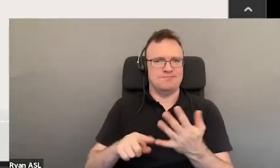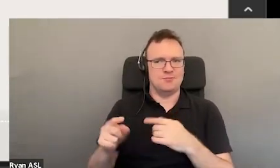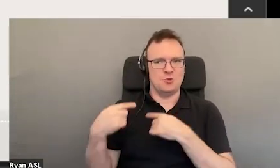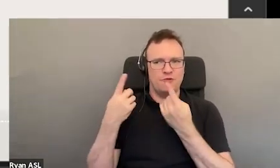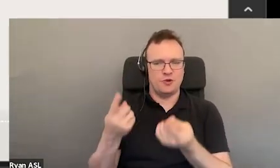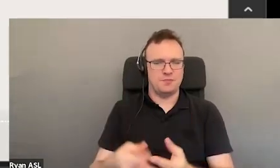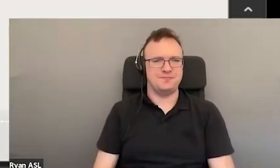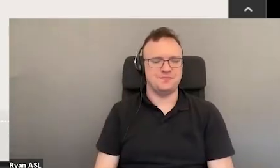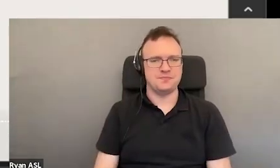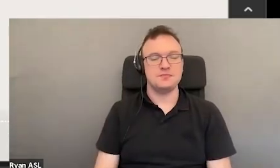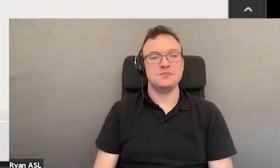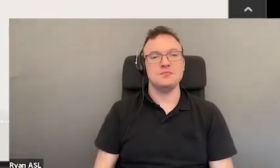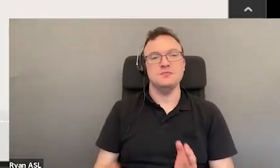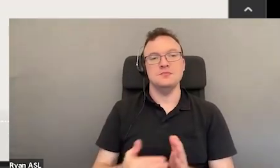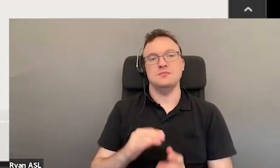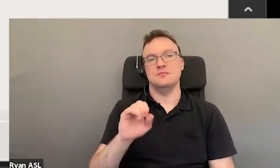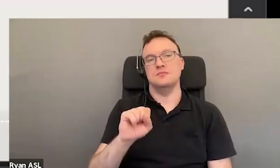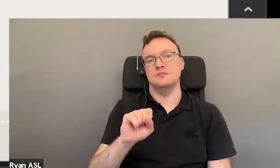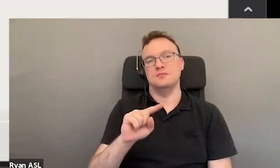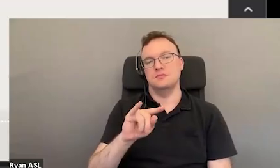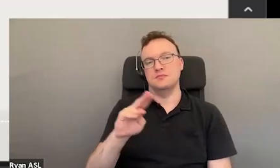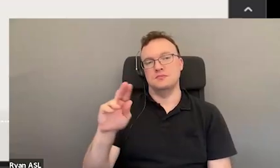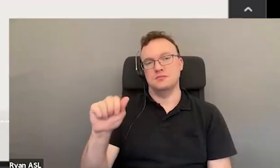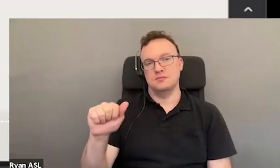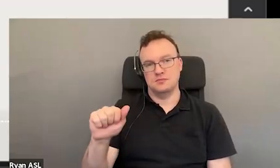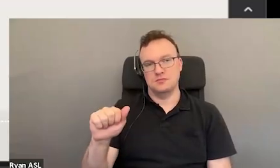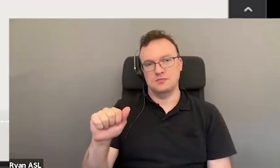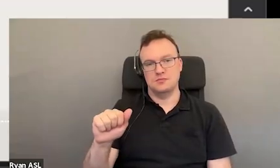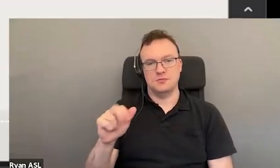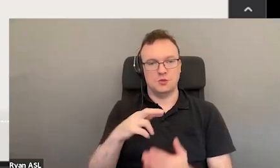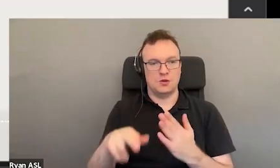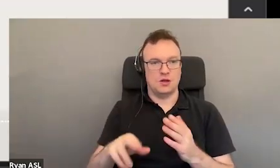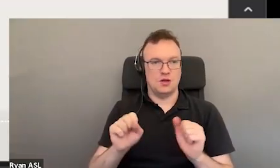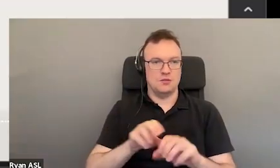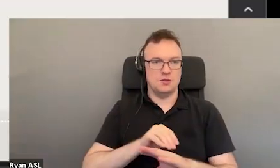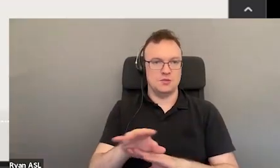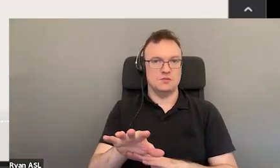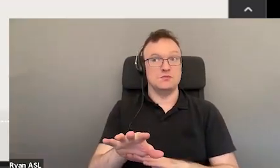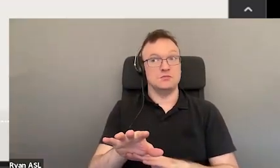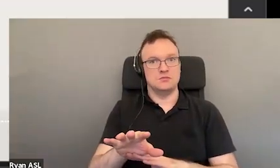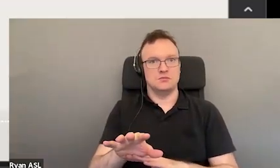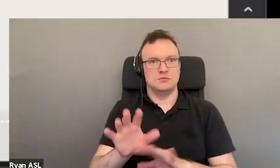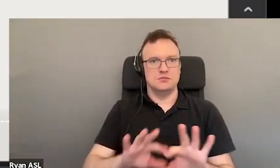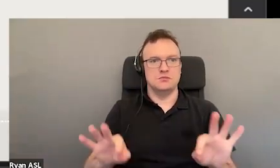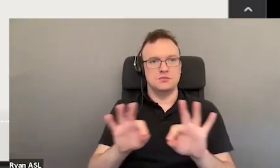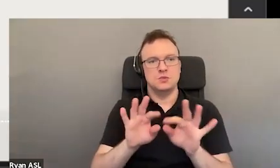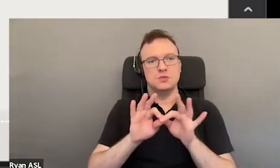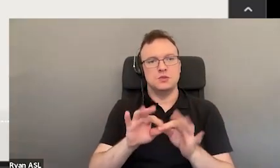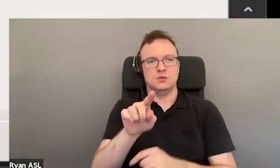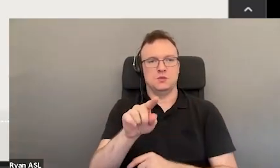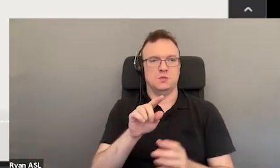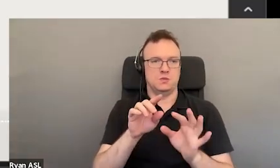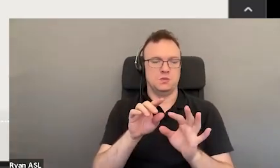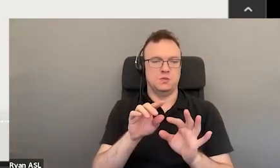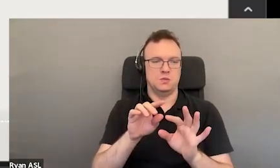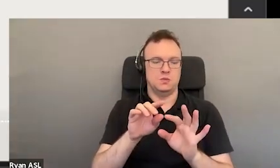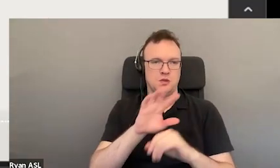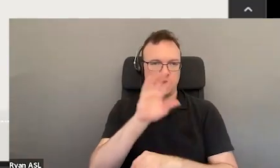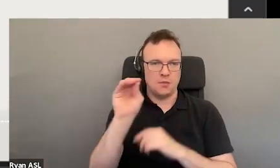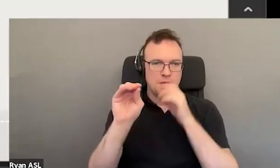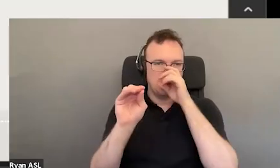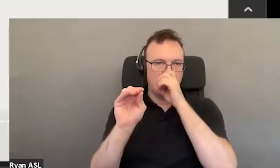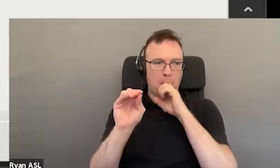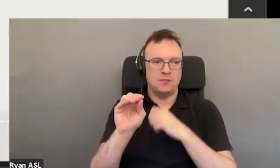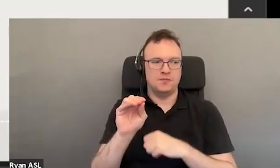again, stigma, the results can be very significant for the organization, not even